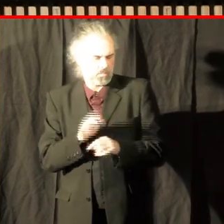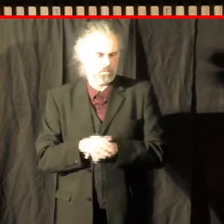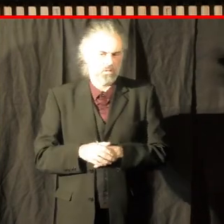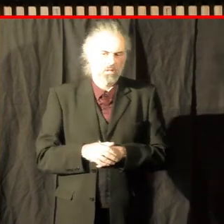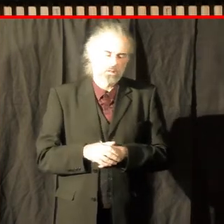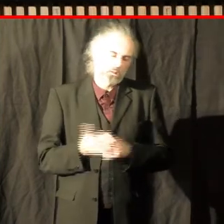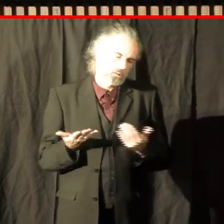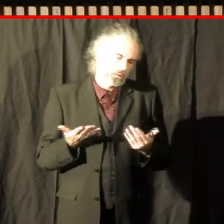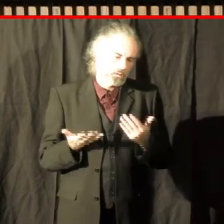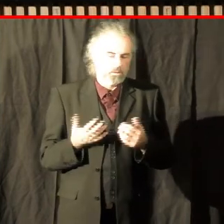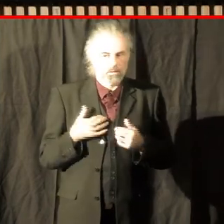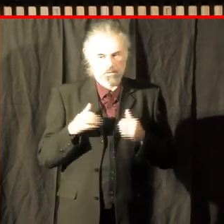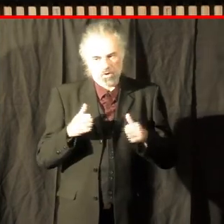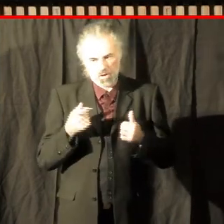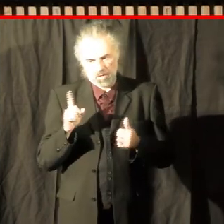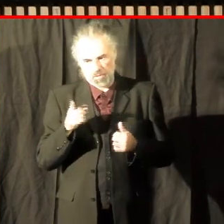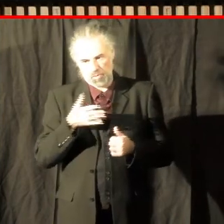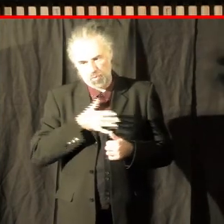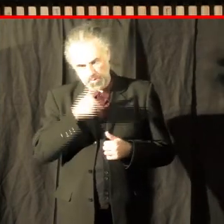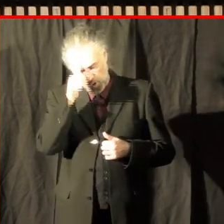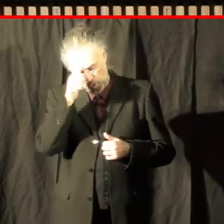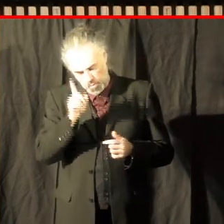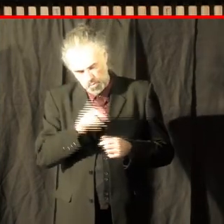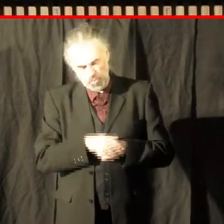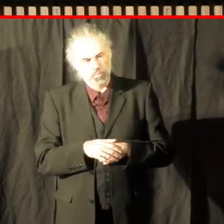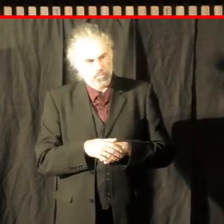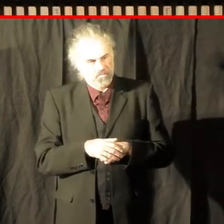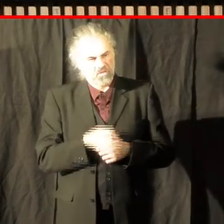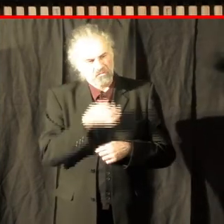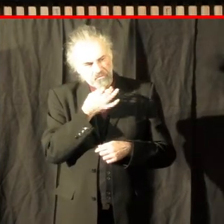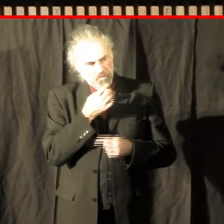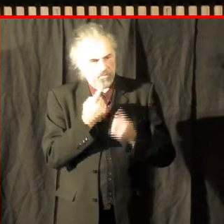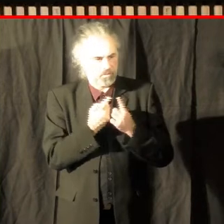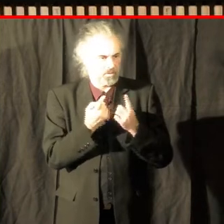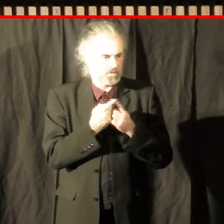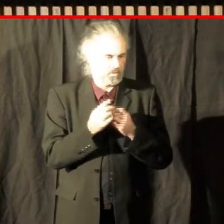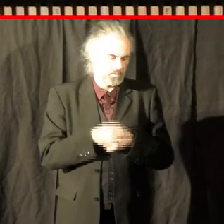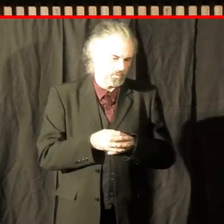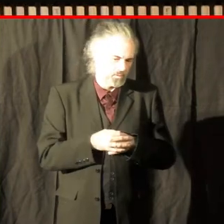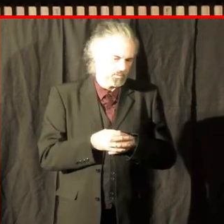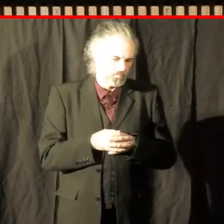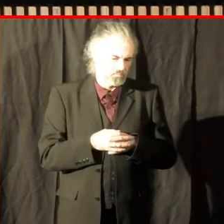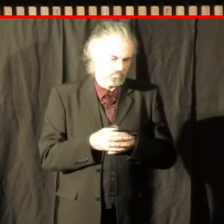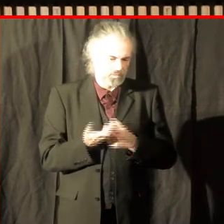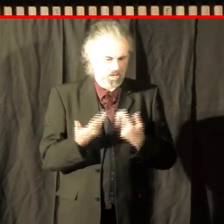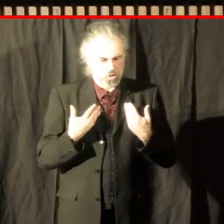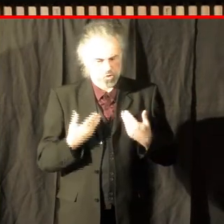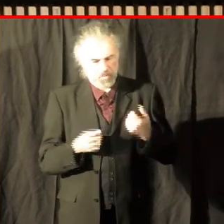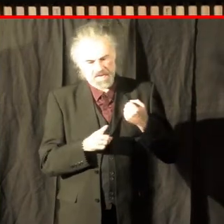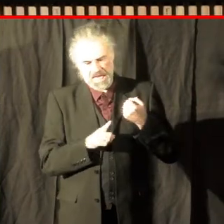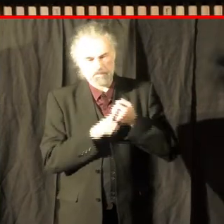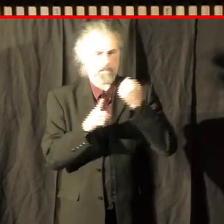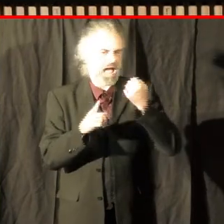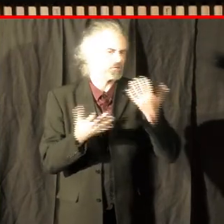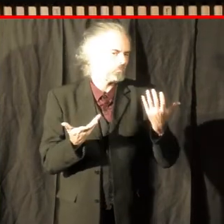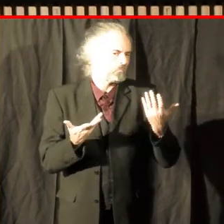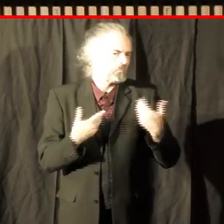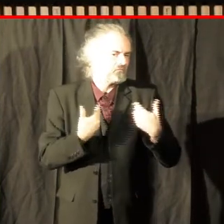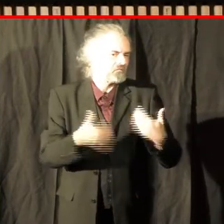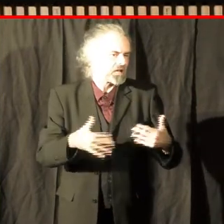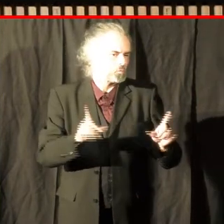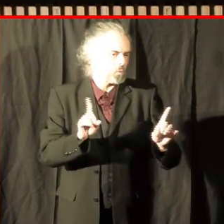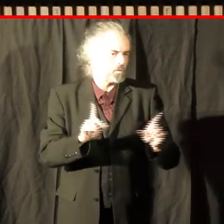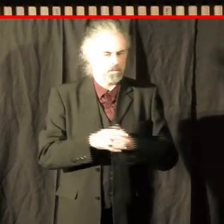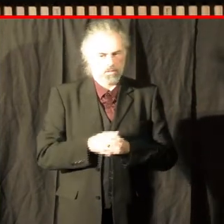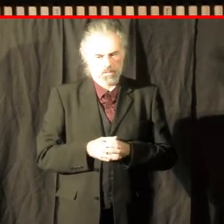all right, okay, what do you want to know? Just if you think there'll be any kind of human impact. Okay, if there